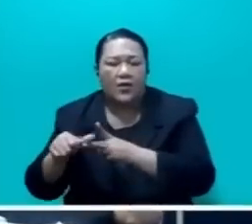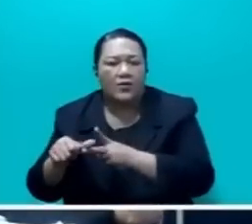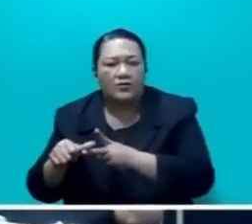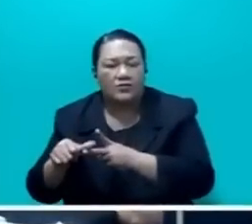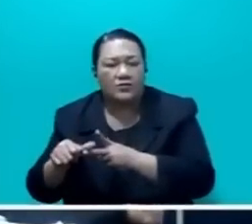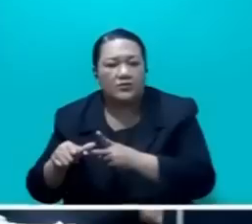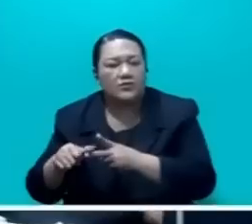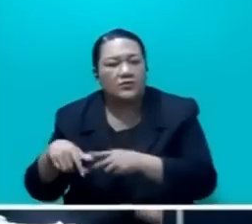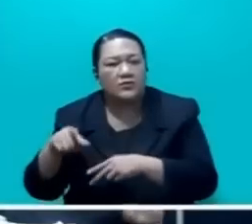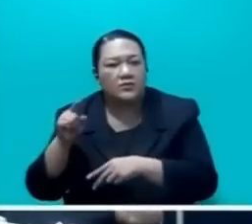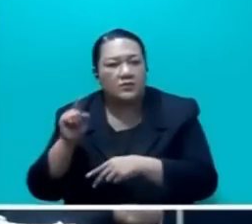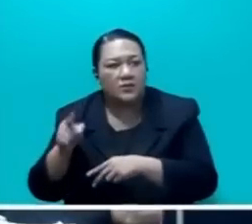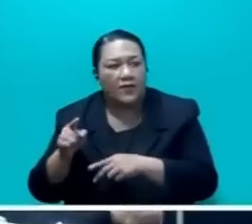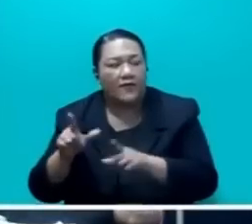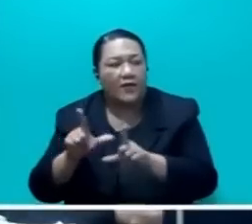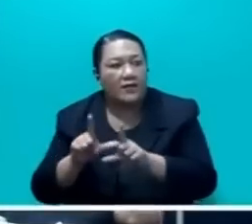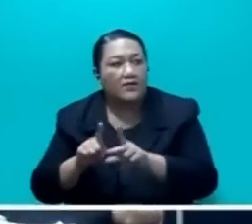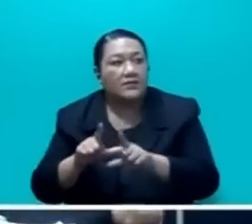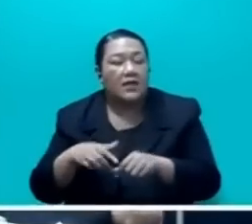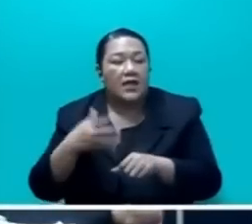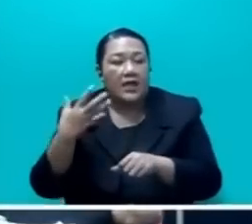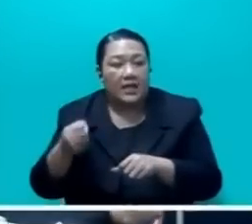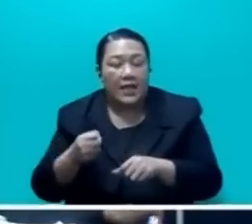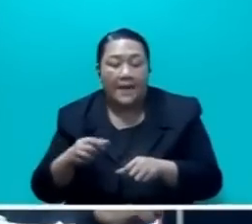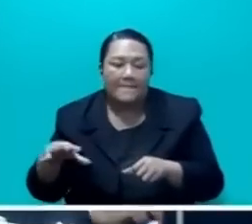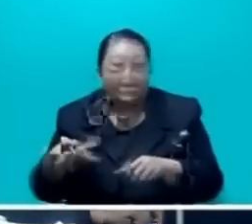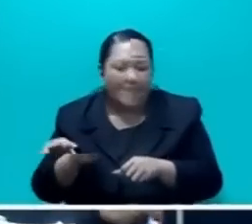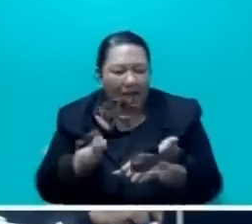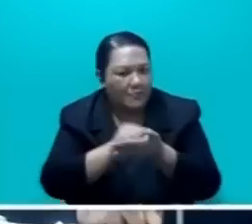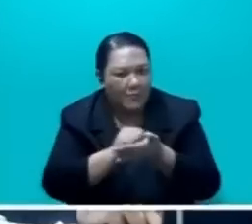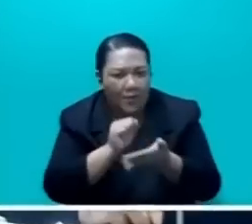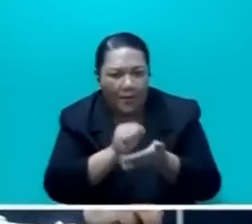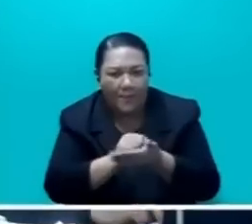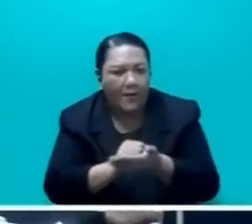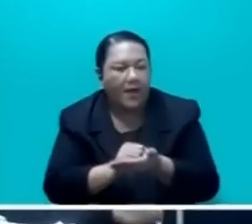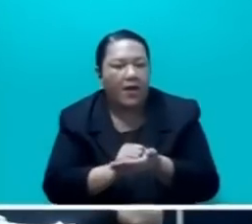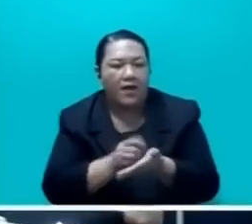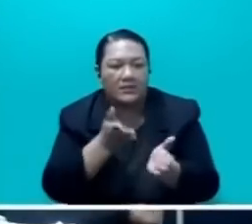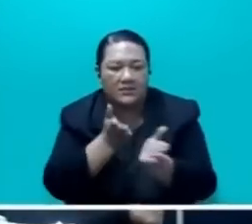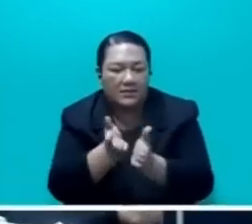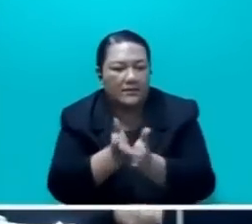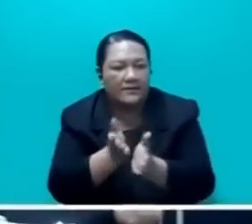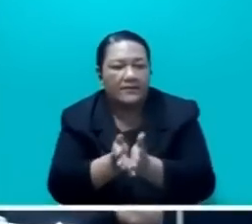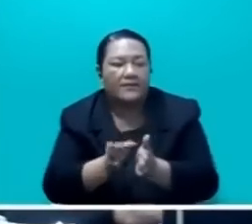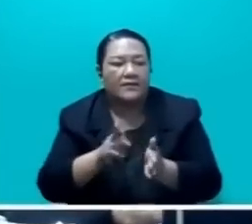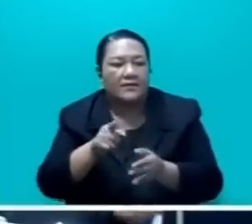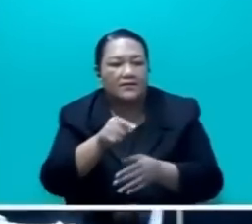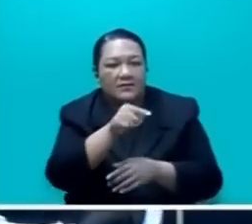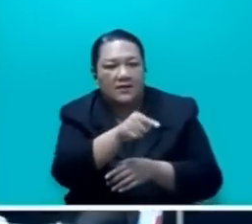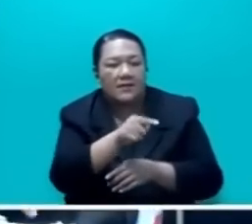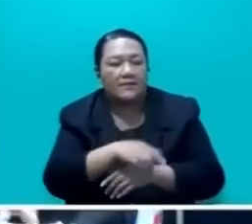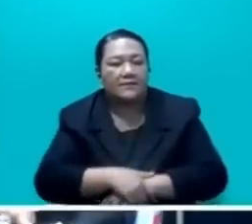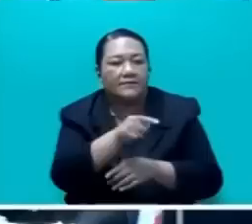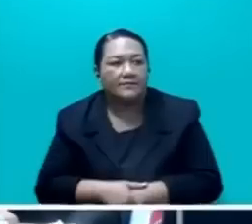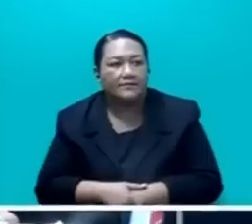all registries and offices to provide for efficient service delivery. I'm committed to see this process through, Mr.